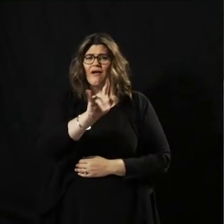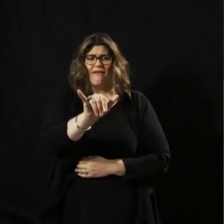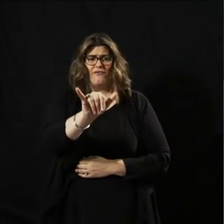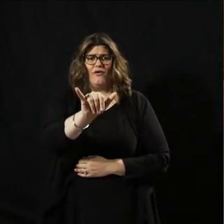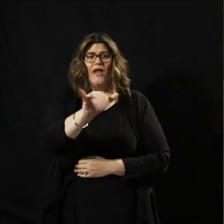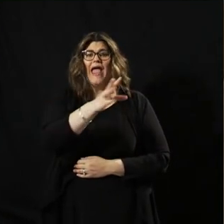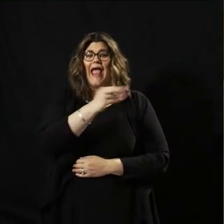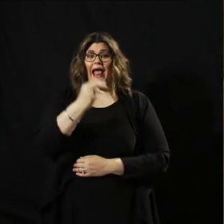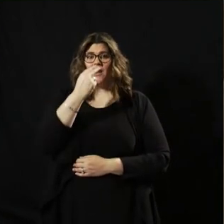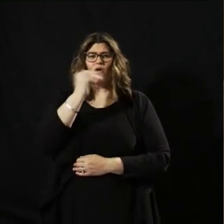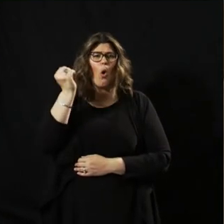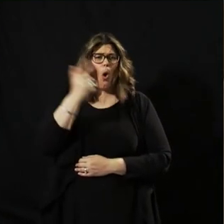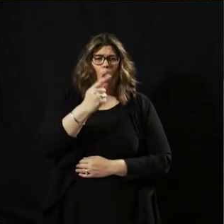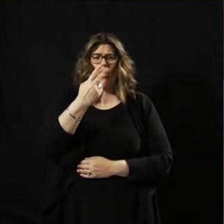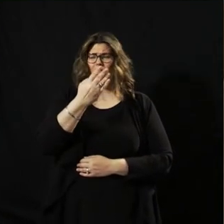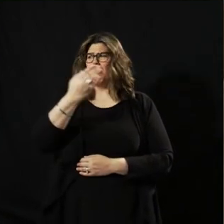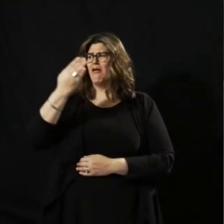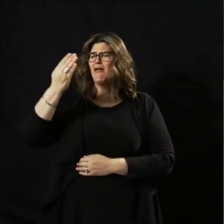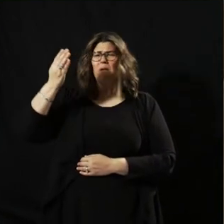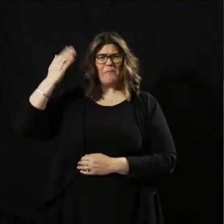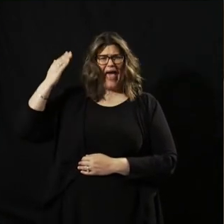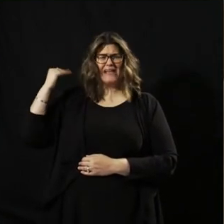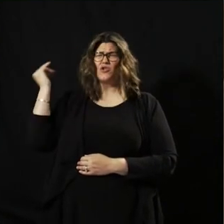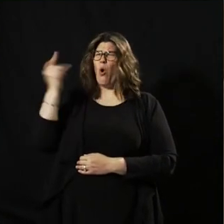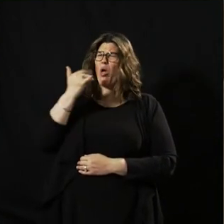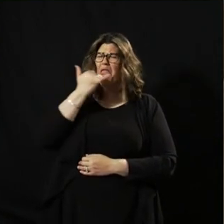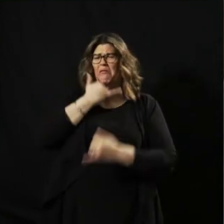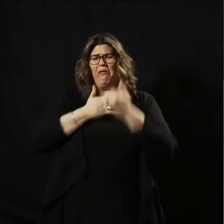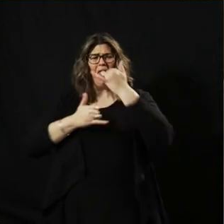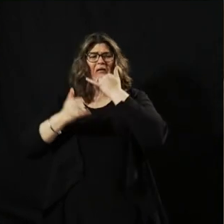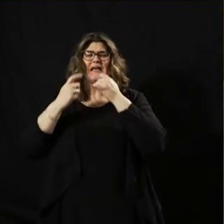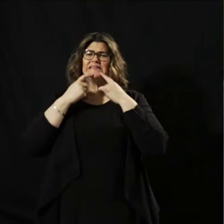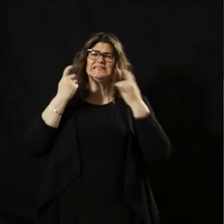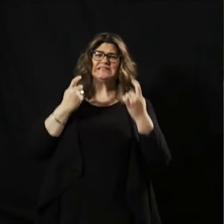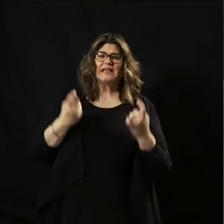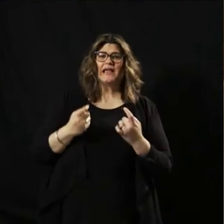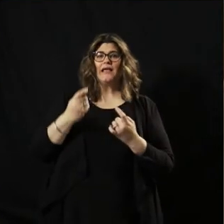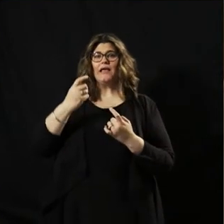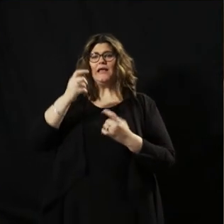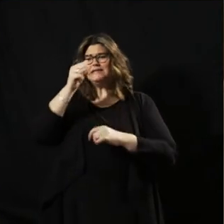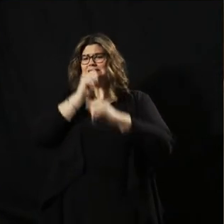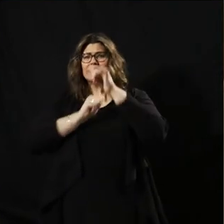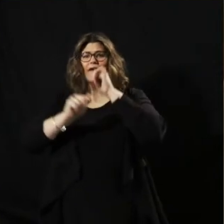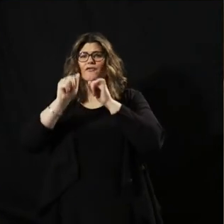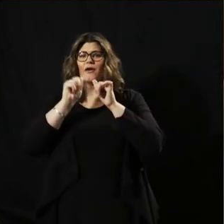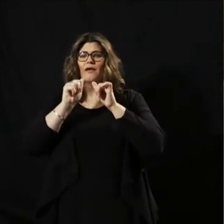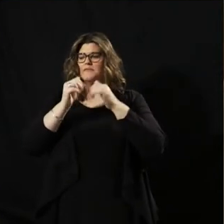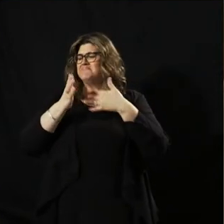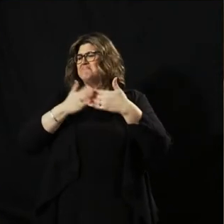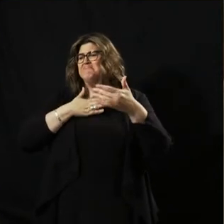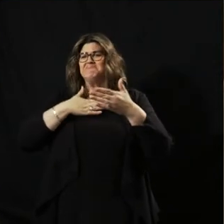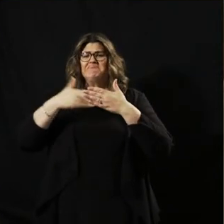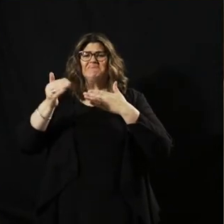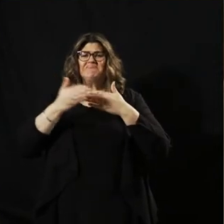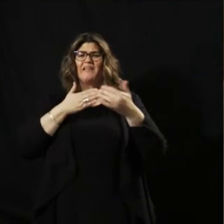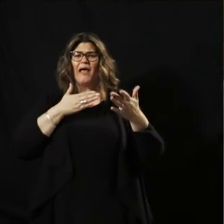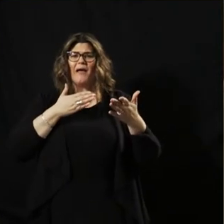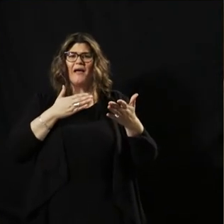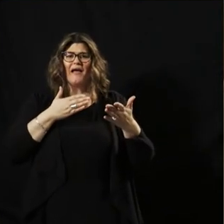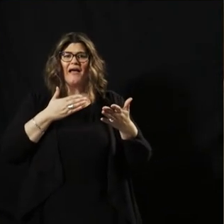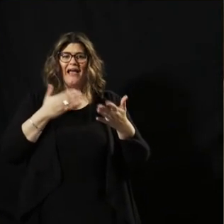that the past, including our sinfulness and suffering, matters not in an absolute